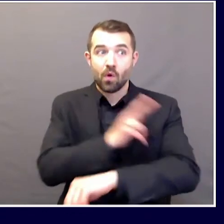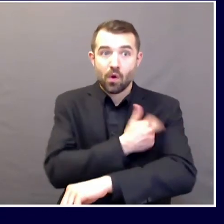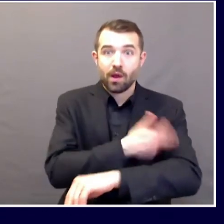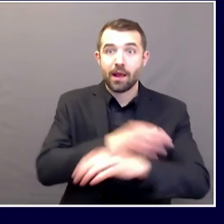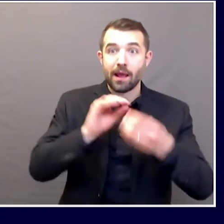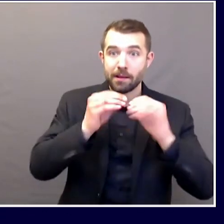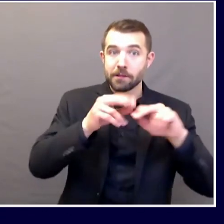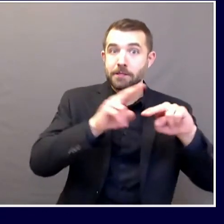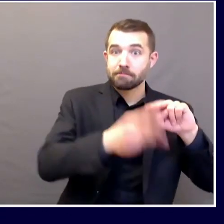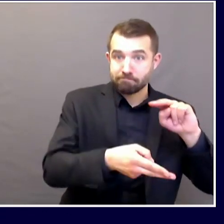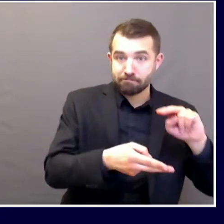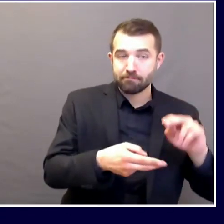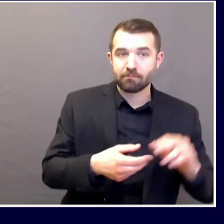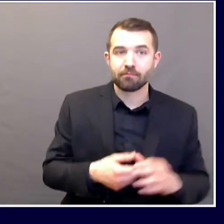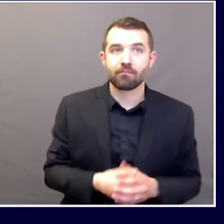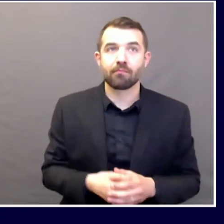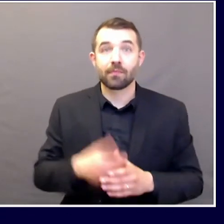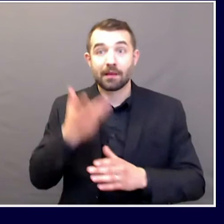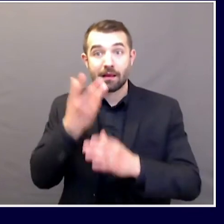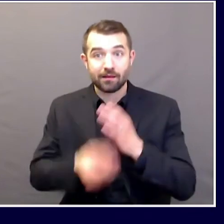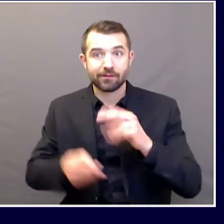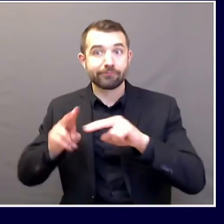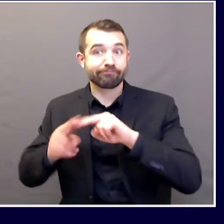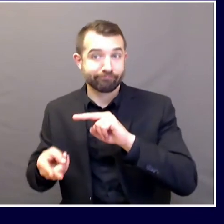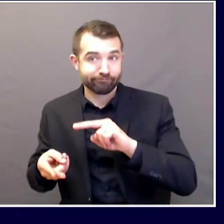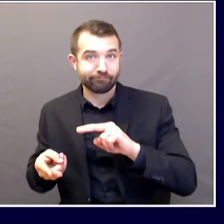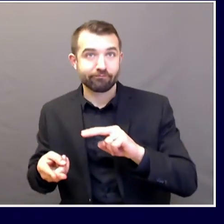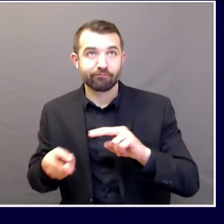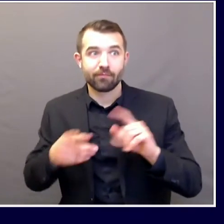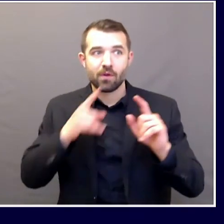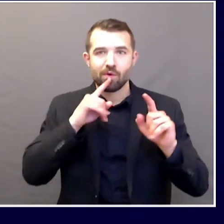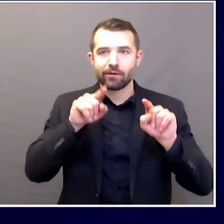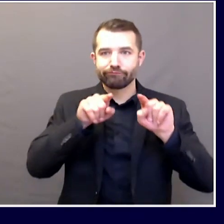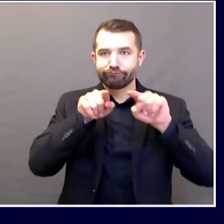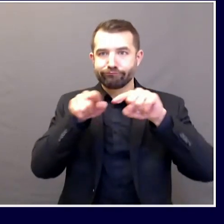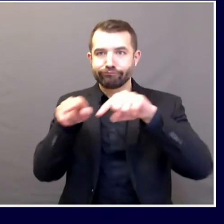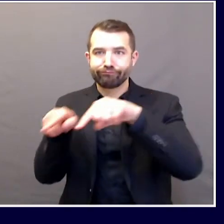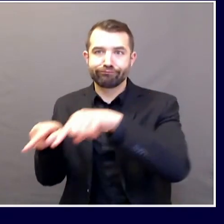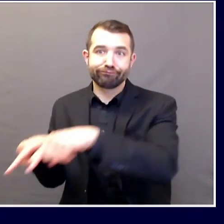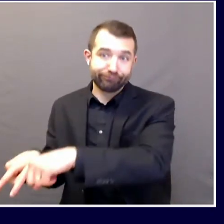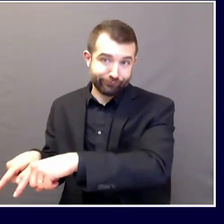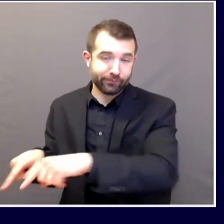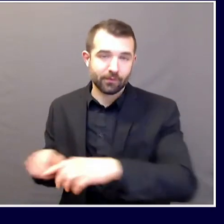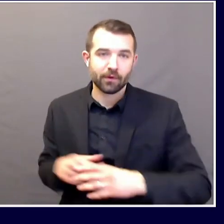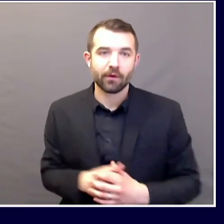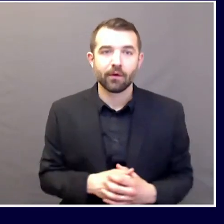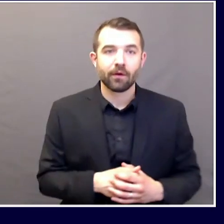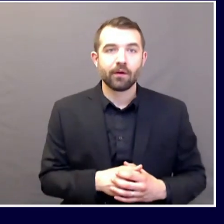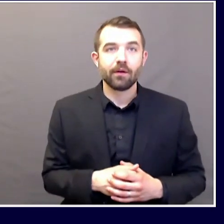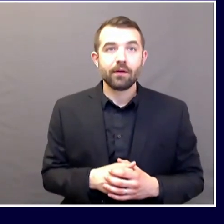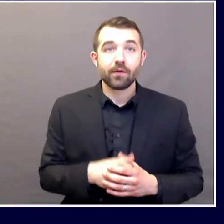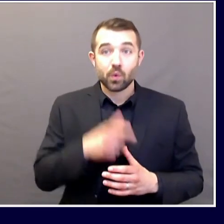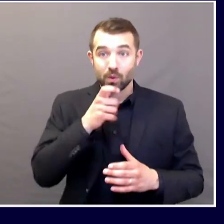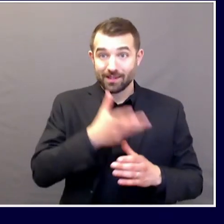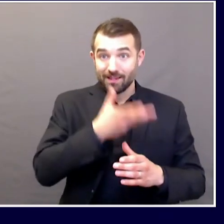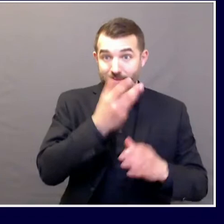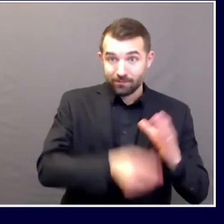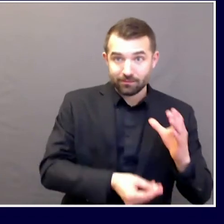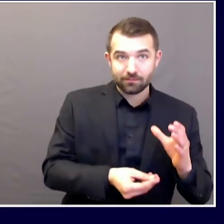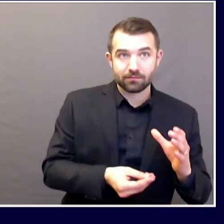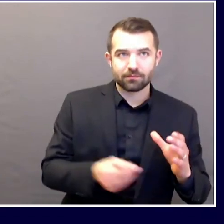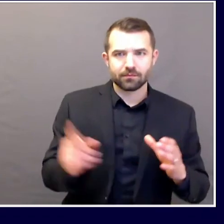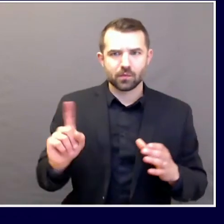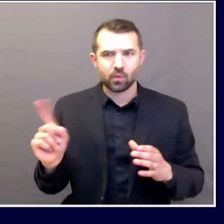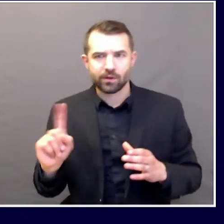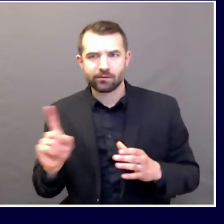Eric, is the composition of who and sadly where folks are dying. In the past 30 days, one individual has died